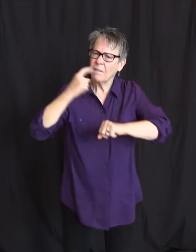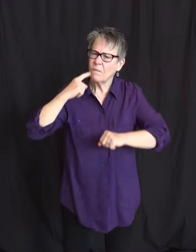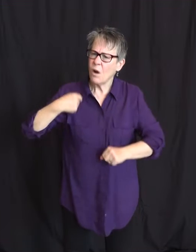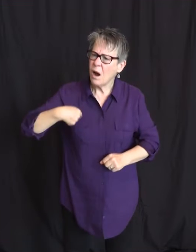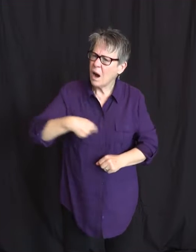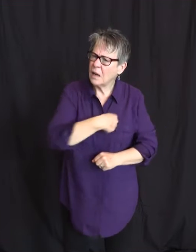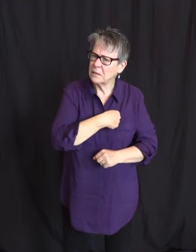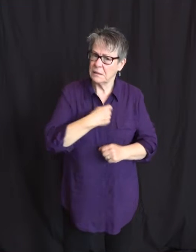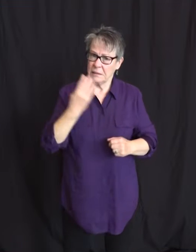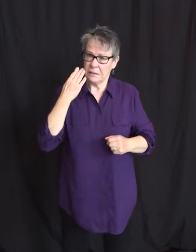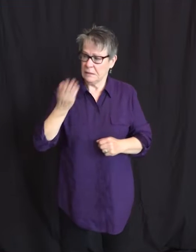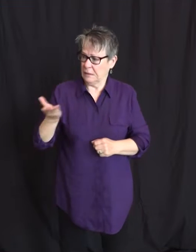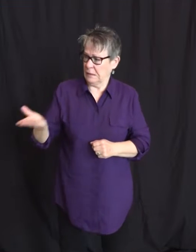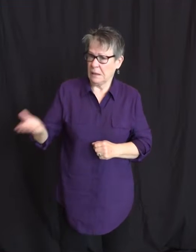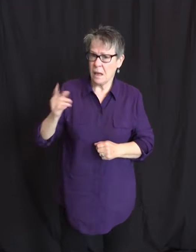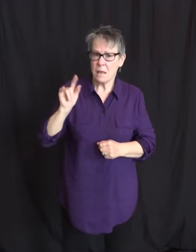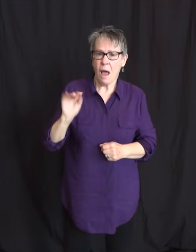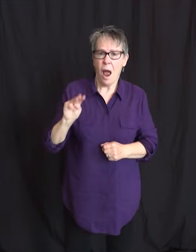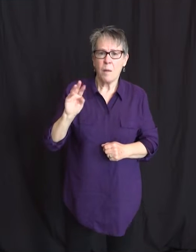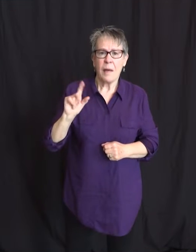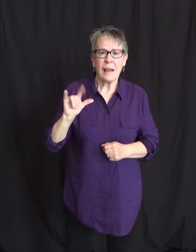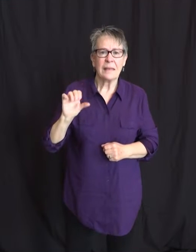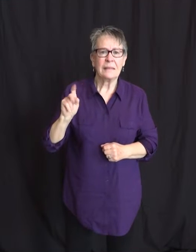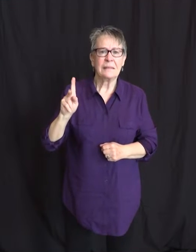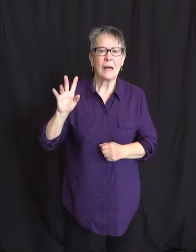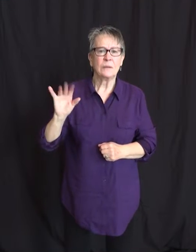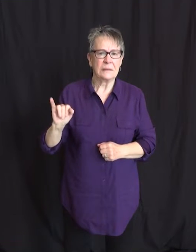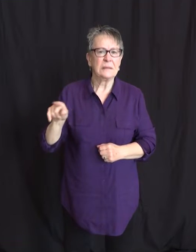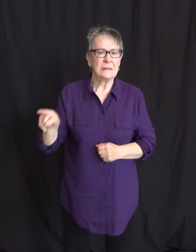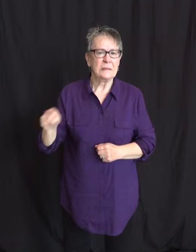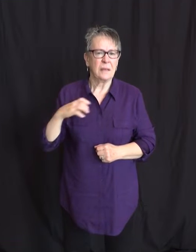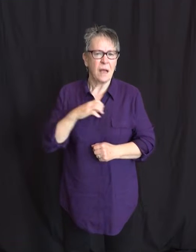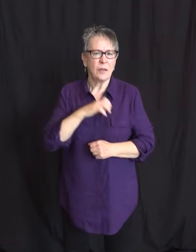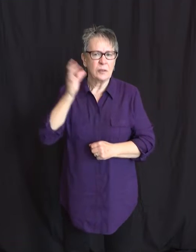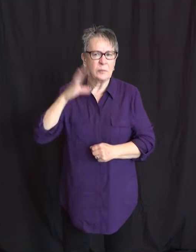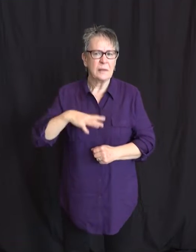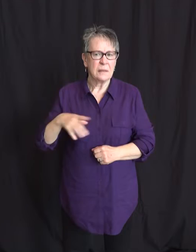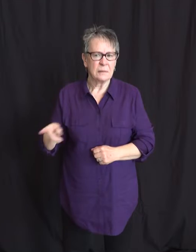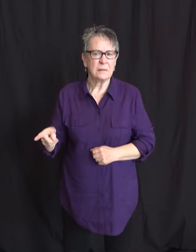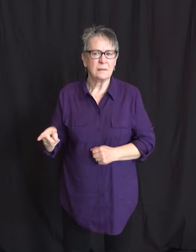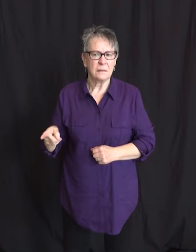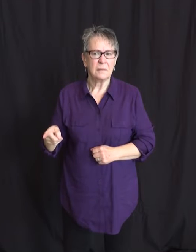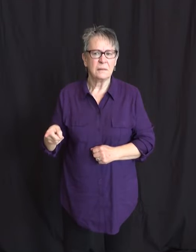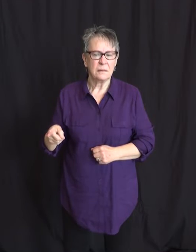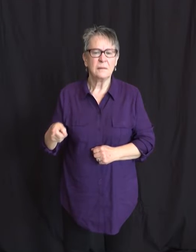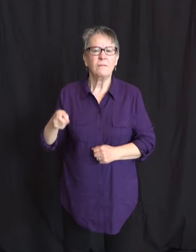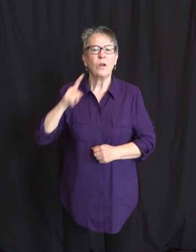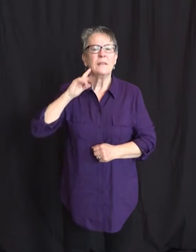help me welcome Congressman from the 7th District, Congressman Tom Malinowski.